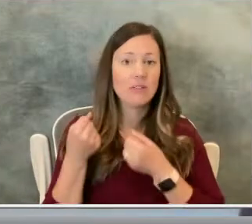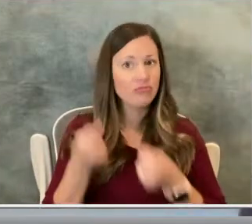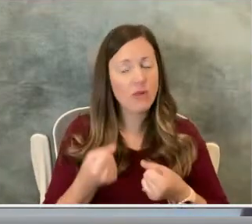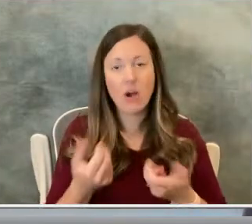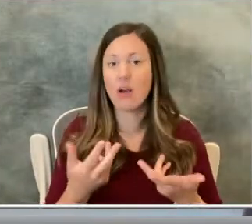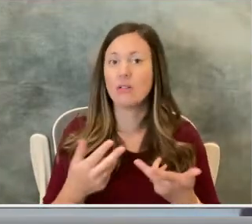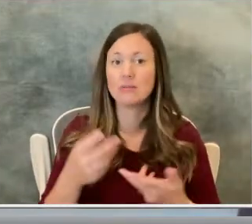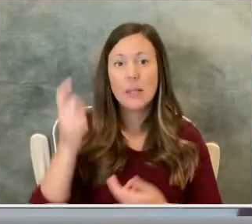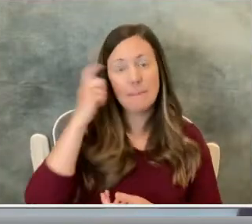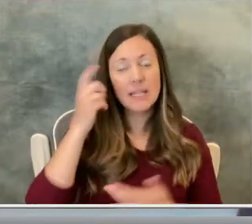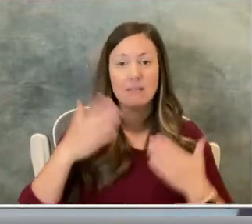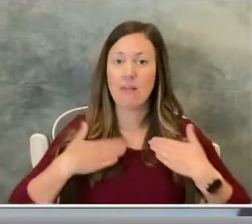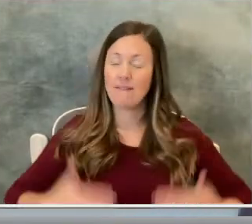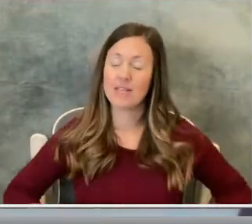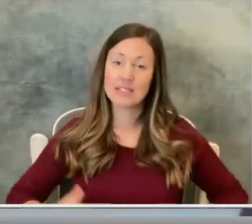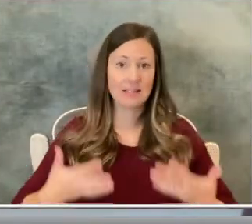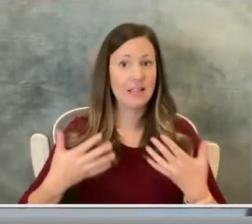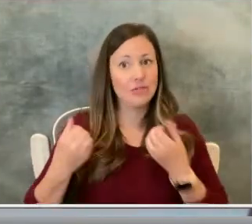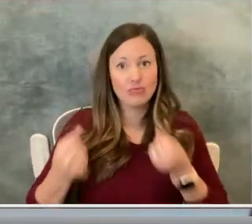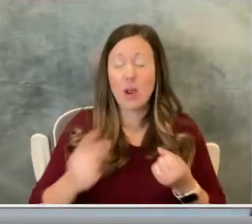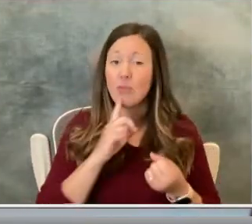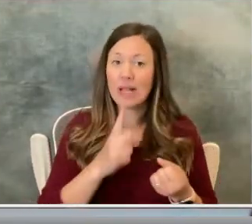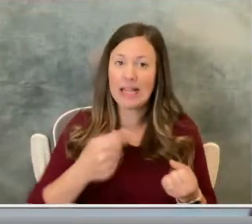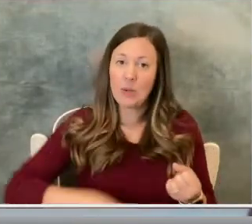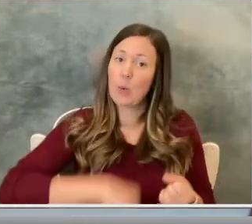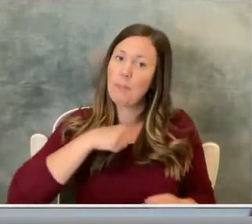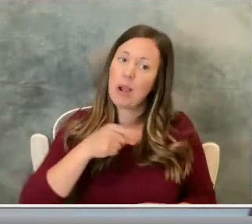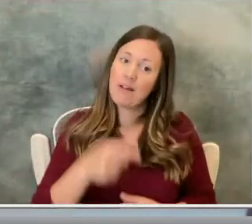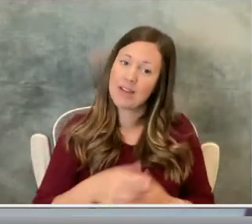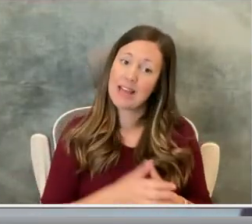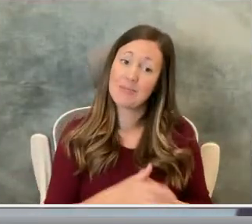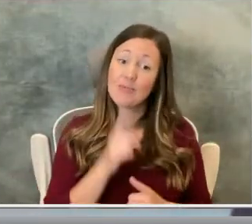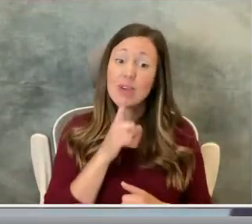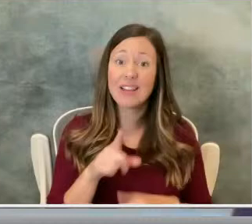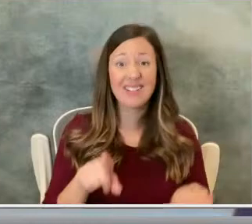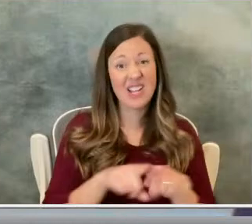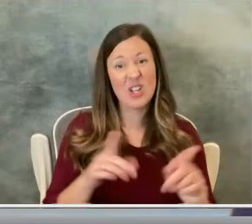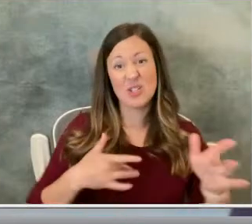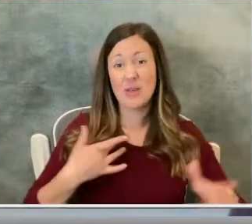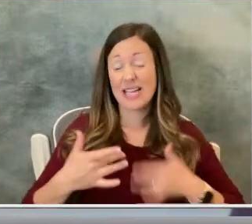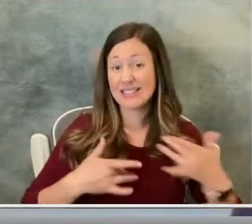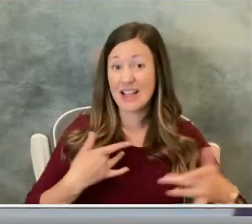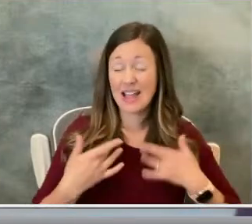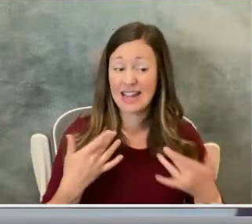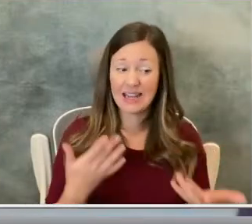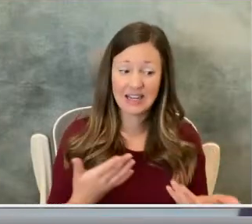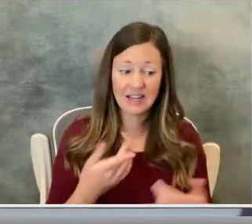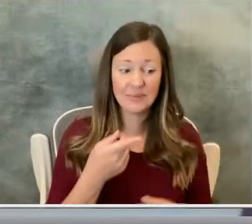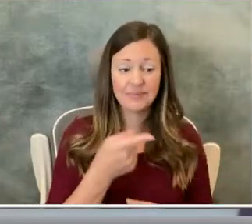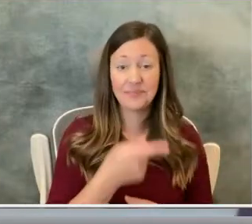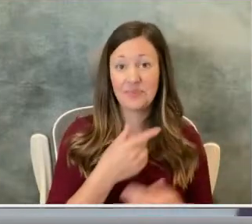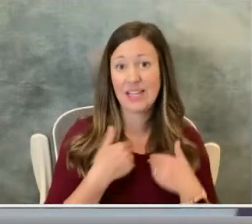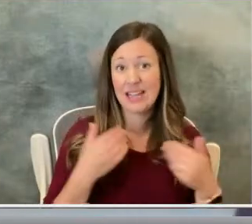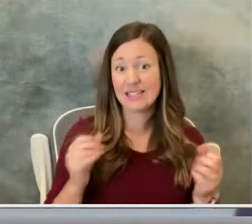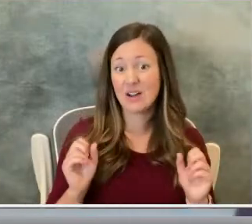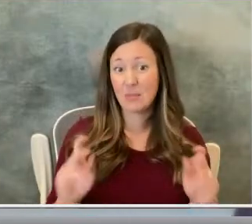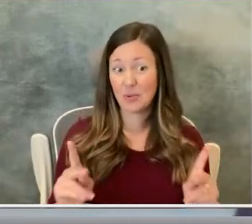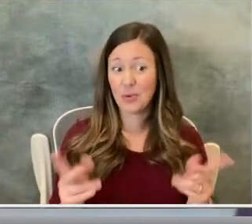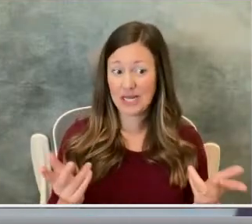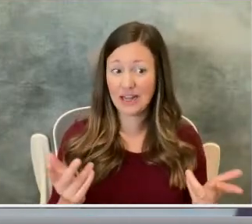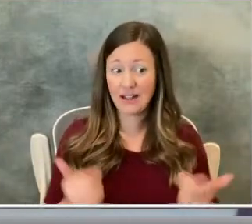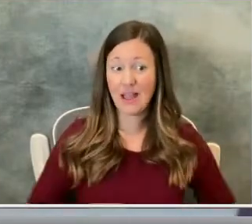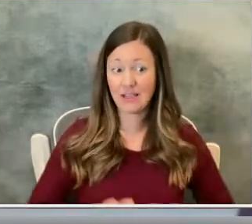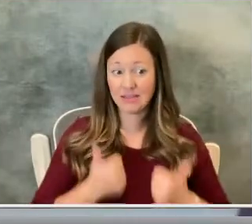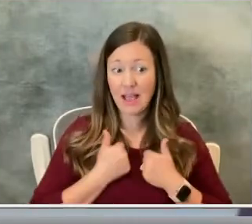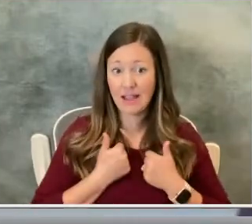and we couldn't be more proud of him. We're super excited that, you know, he has an opportunity at life